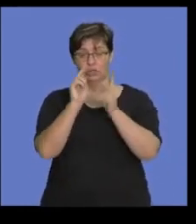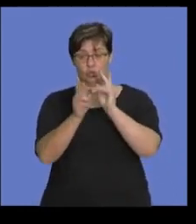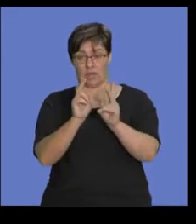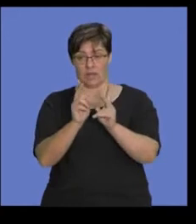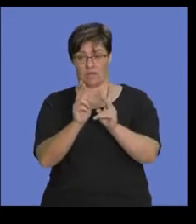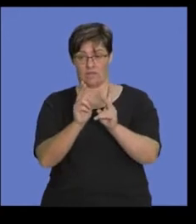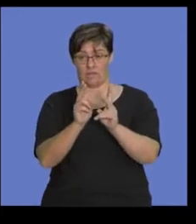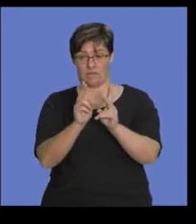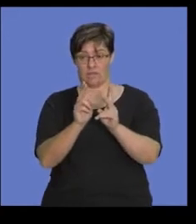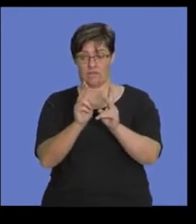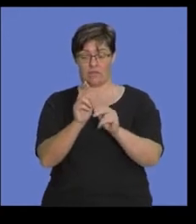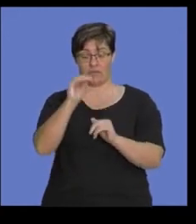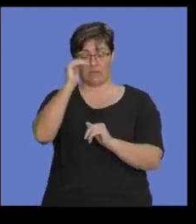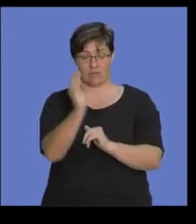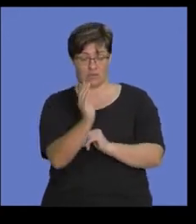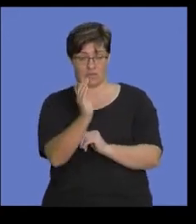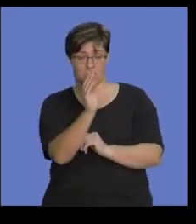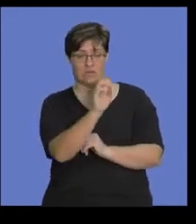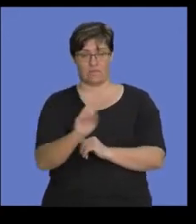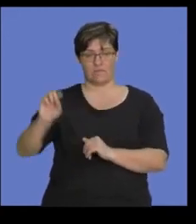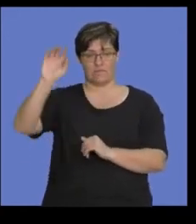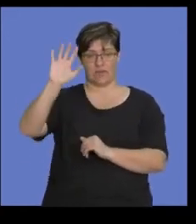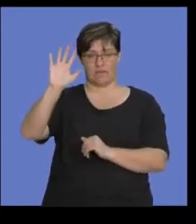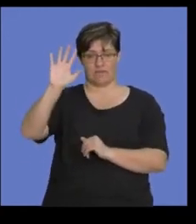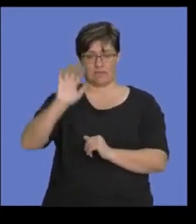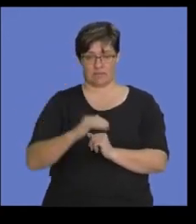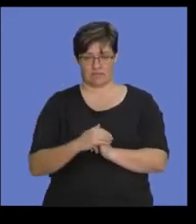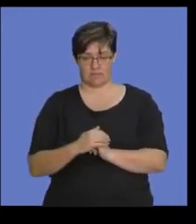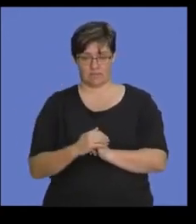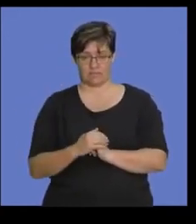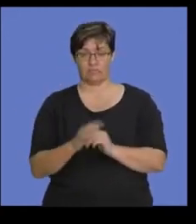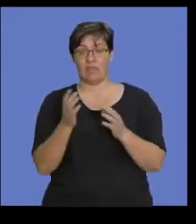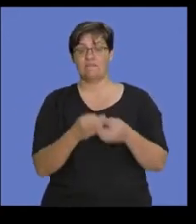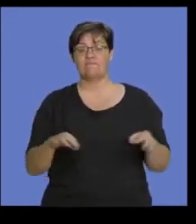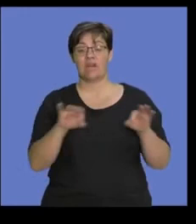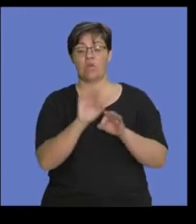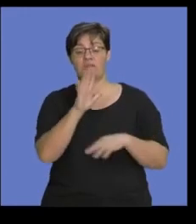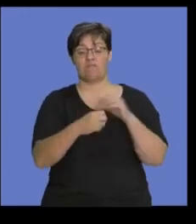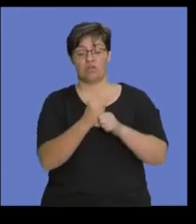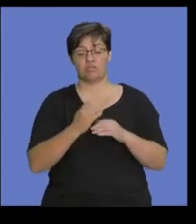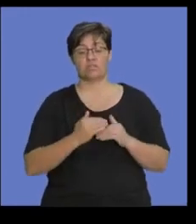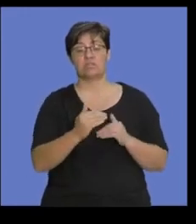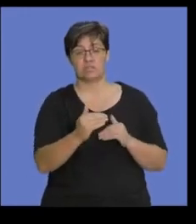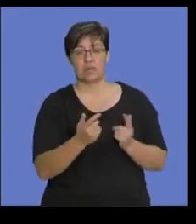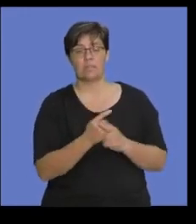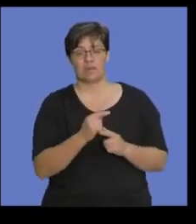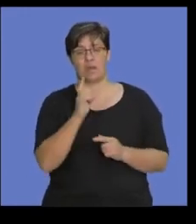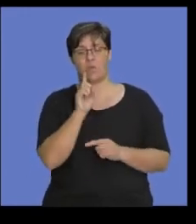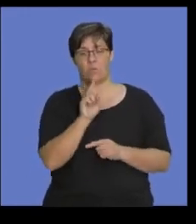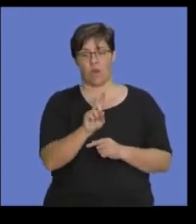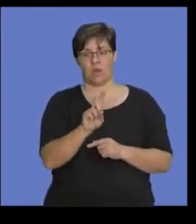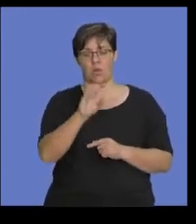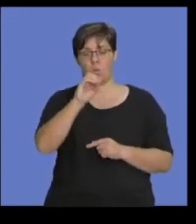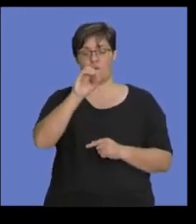12% to the exponent of 5. And then the value after 5 years is going to